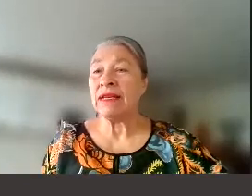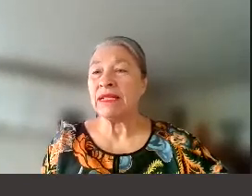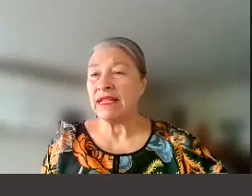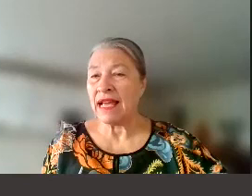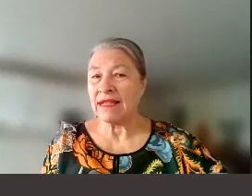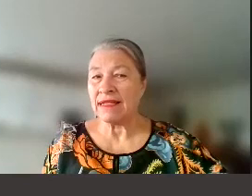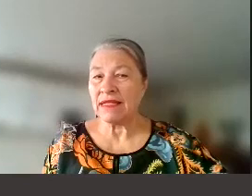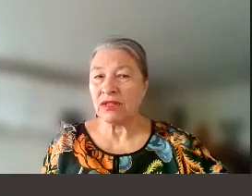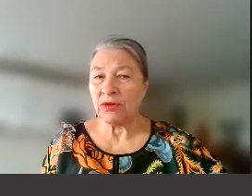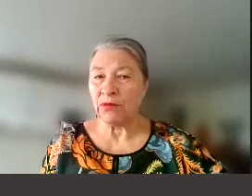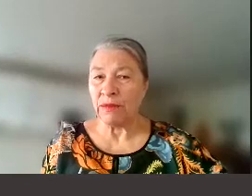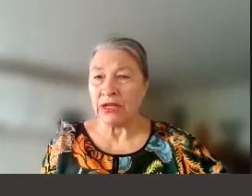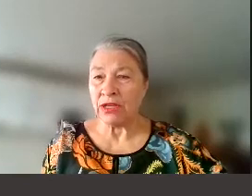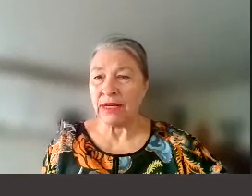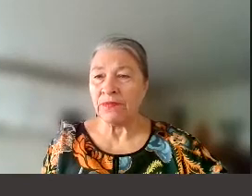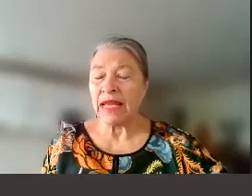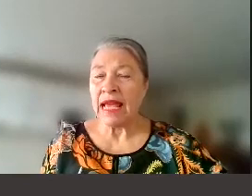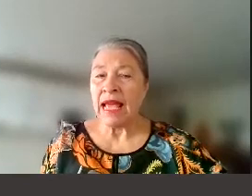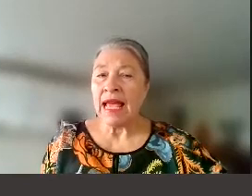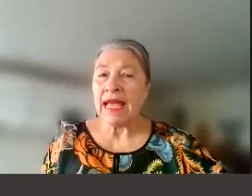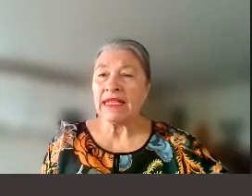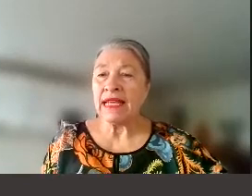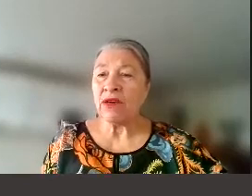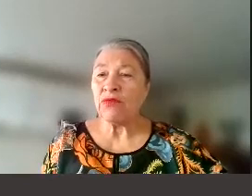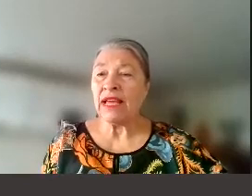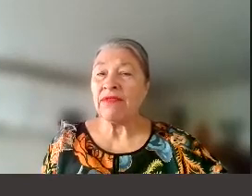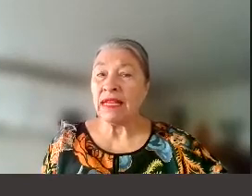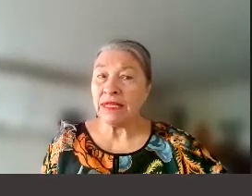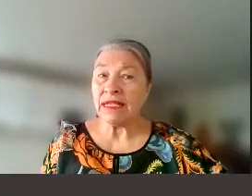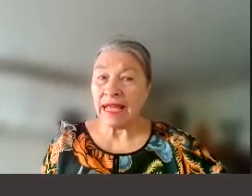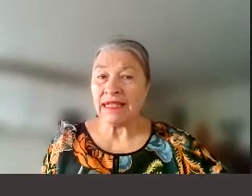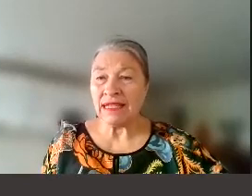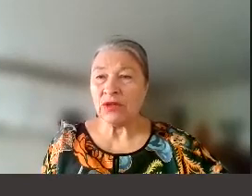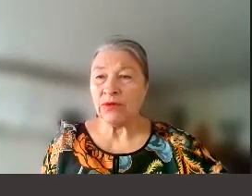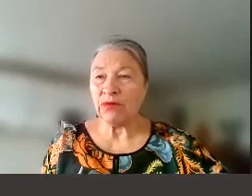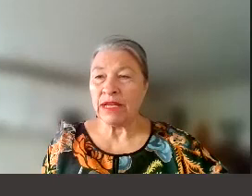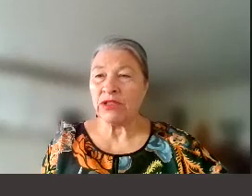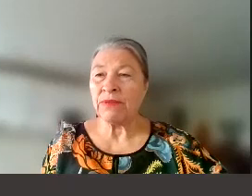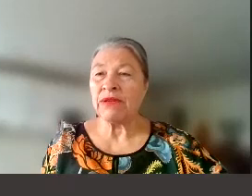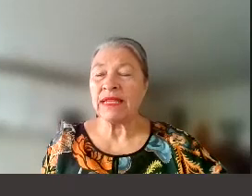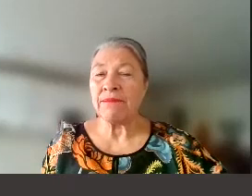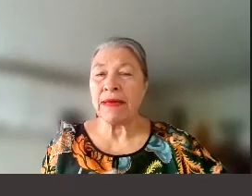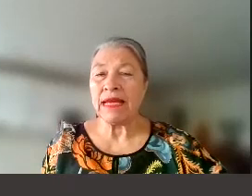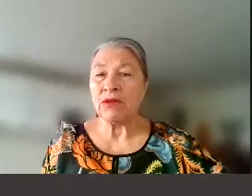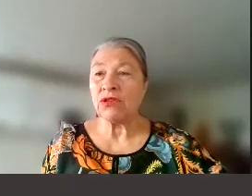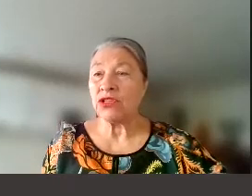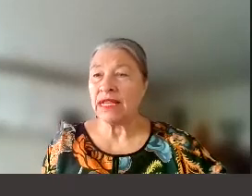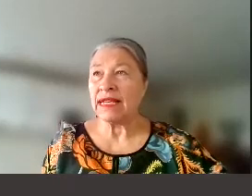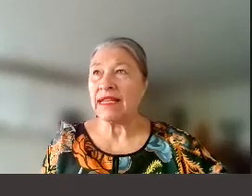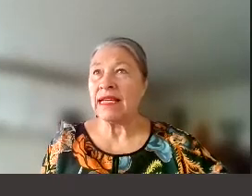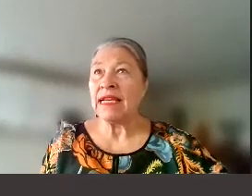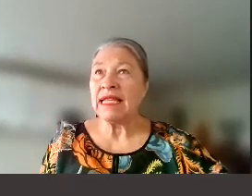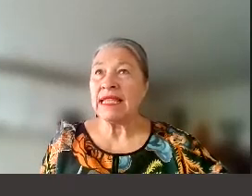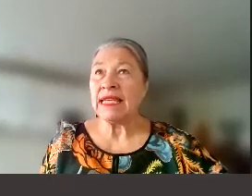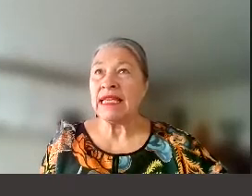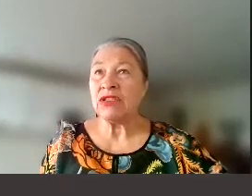have limited access to information. And they often have limited access to information because they may not